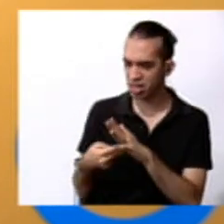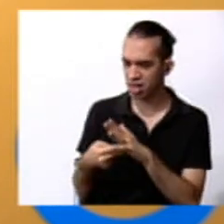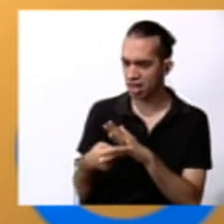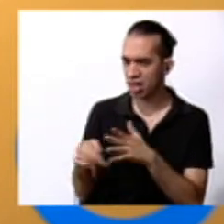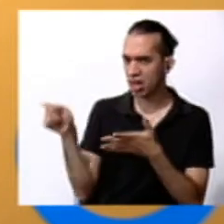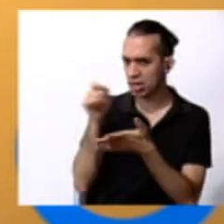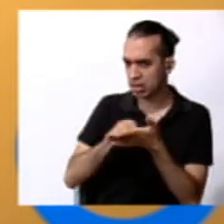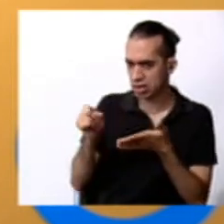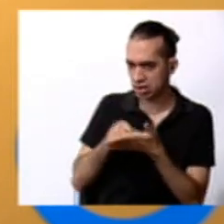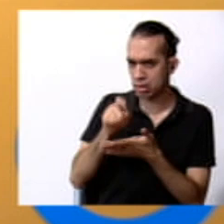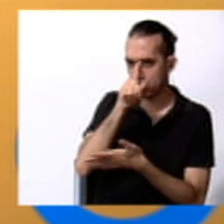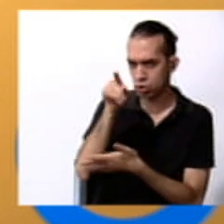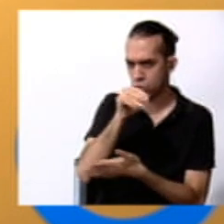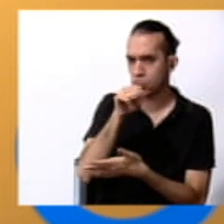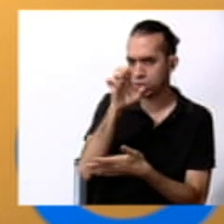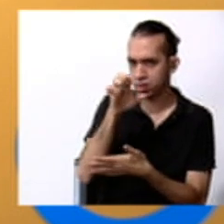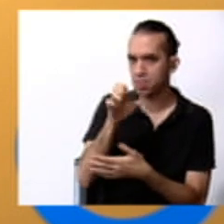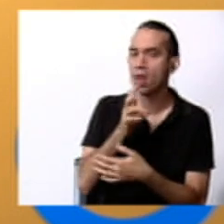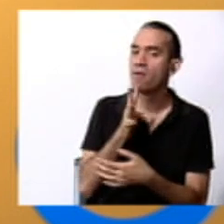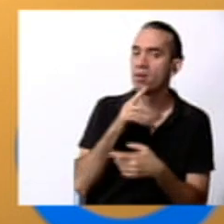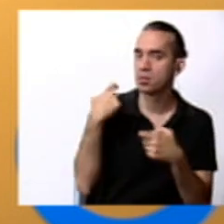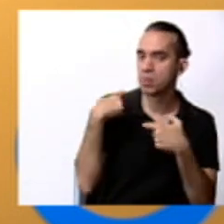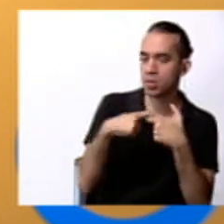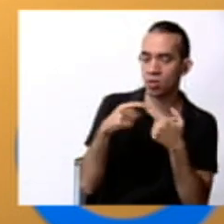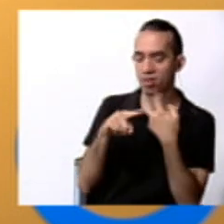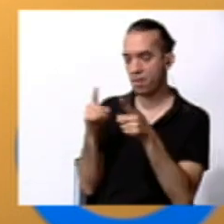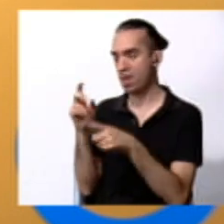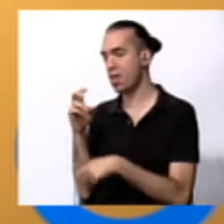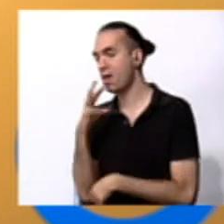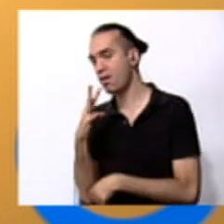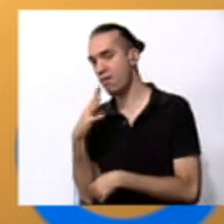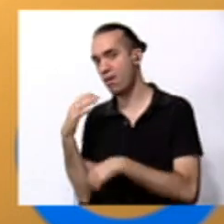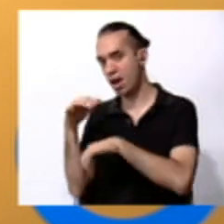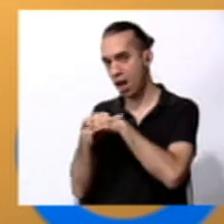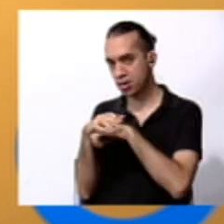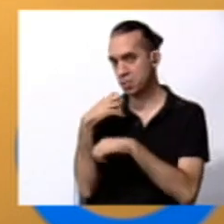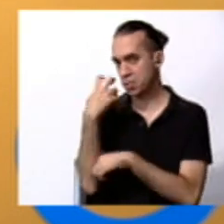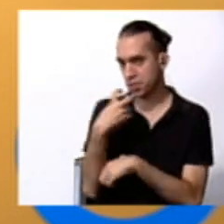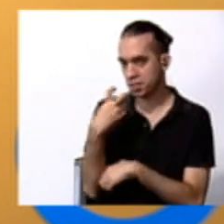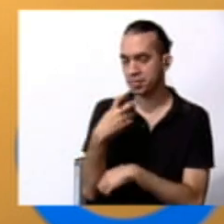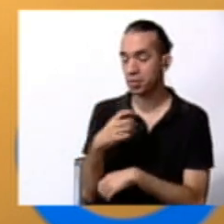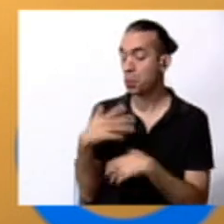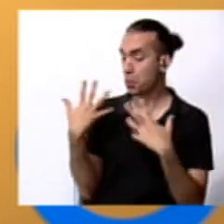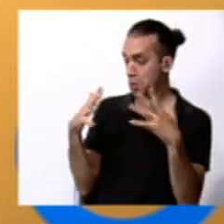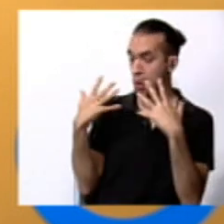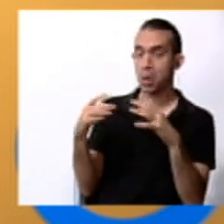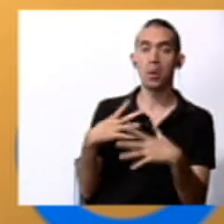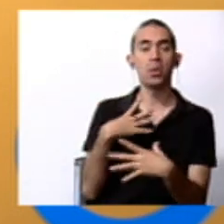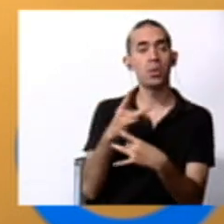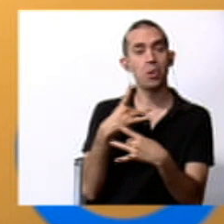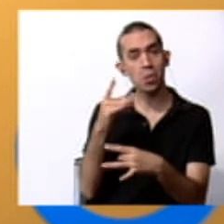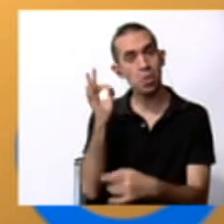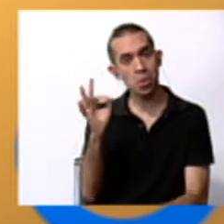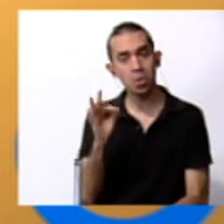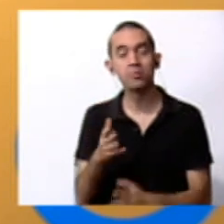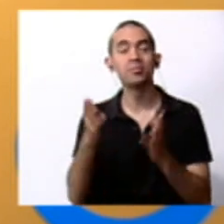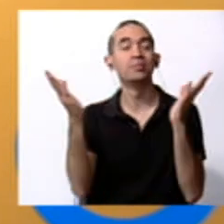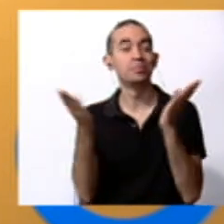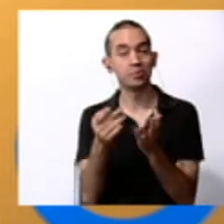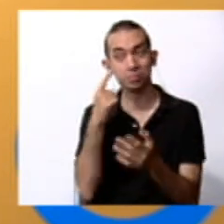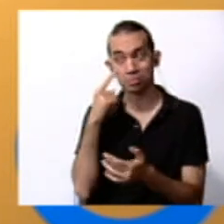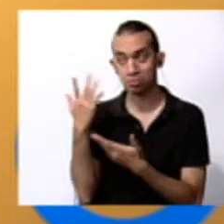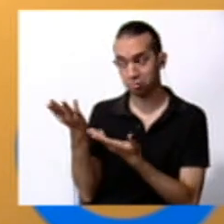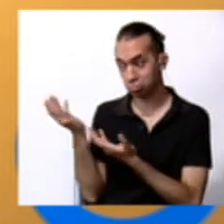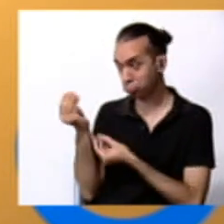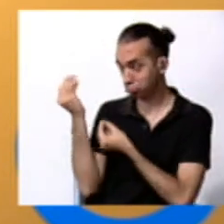in Spanish and Zoe in English. Wow, that's cool. Very nice. Welcome once again. Would you like to